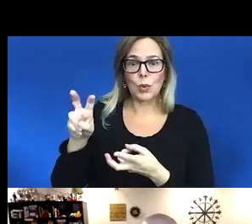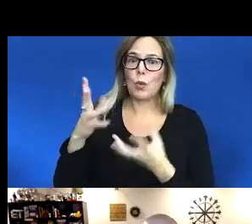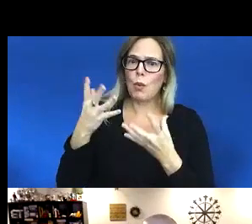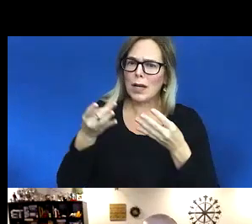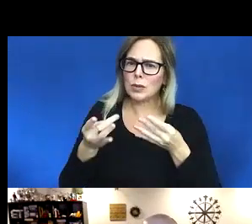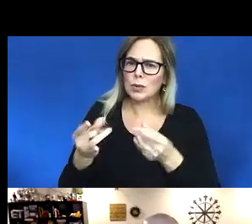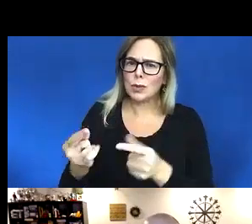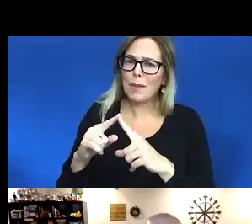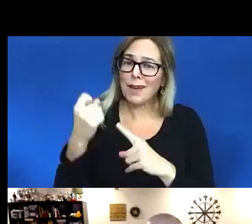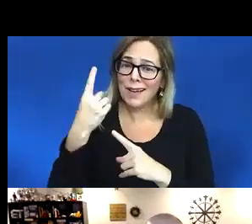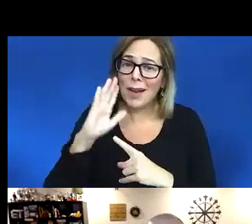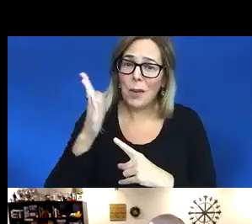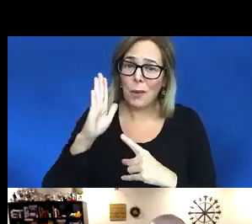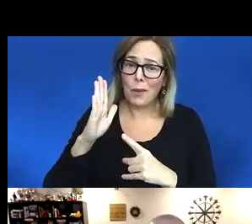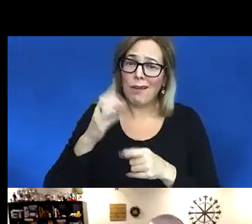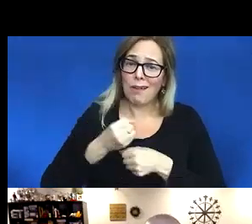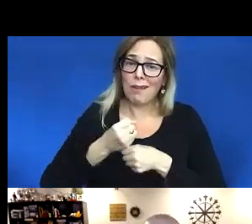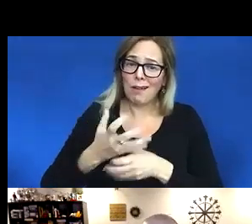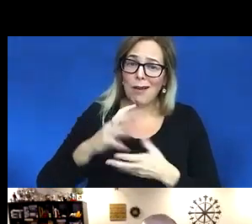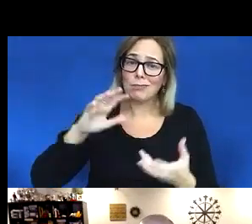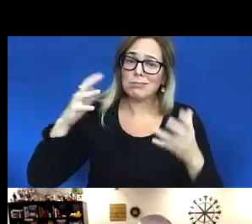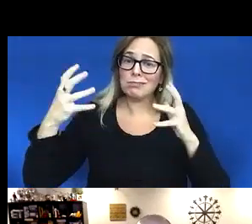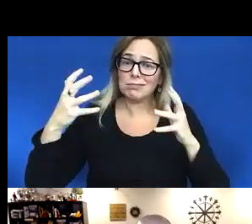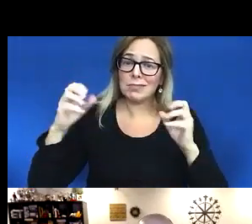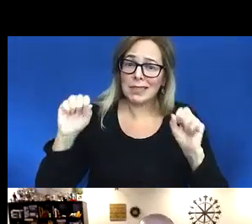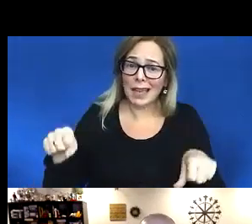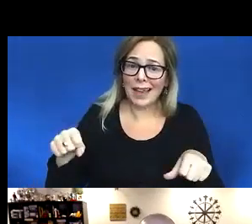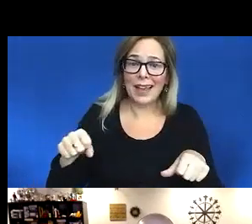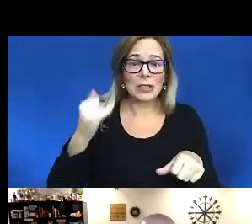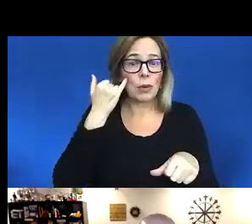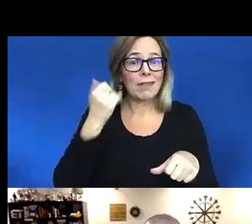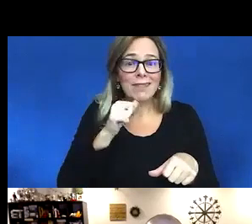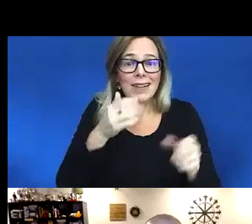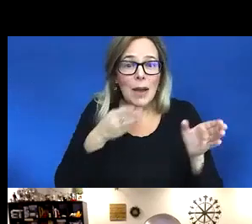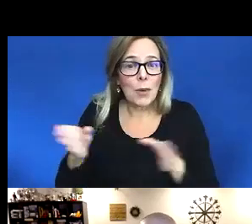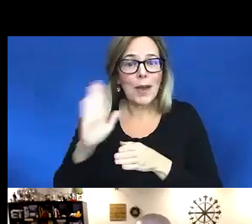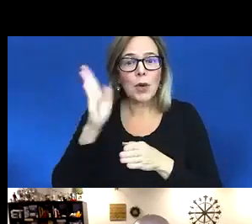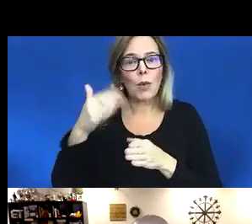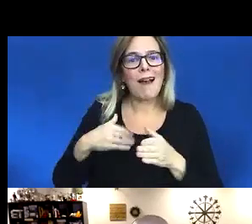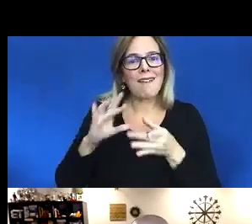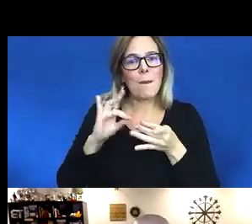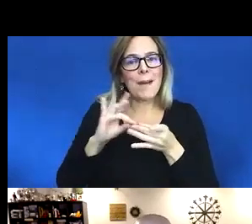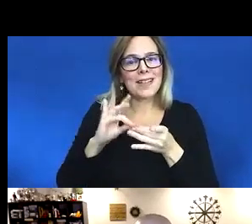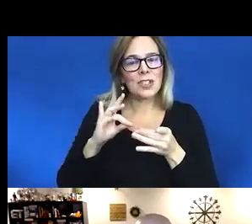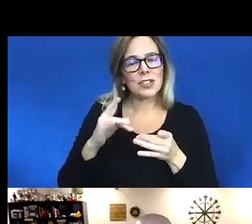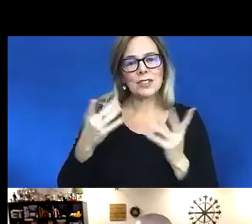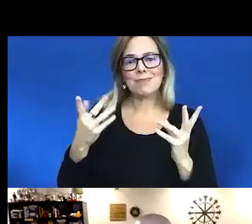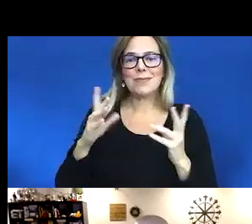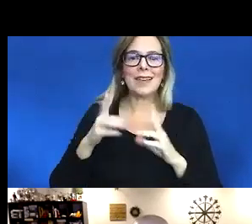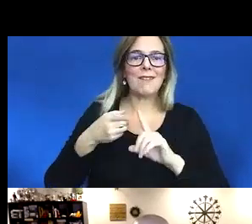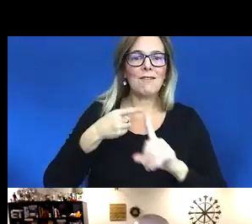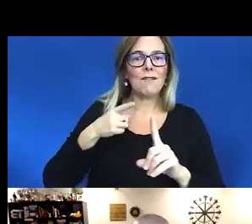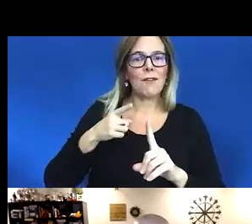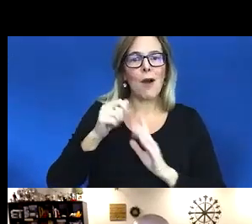be disruptive if you're not prepared for it. So there will be messages coming from an account called Ready for Microsoft 365 or Ready